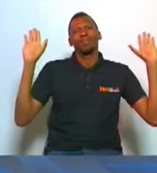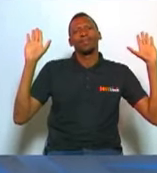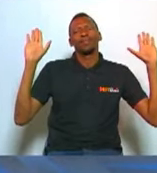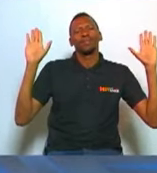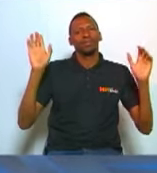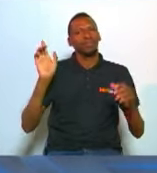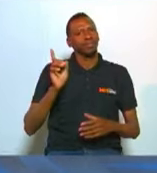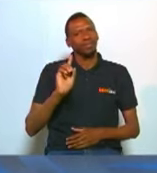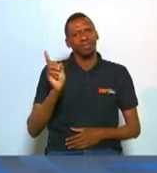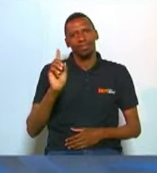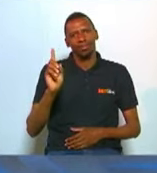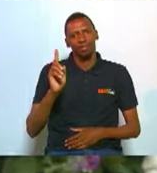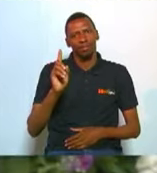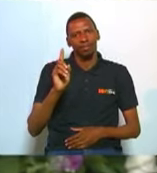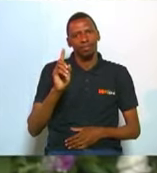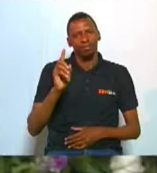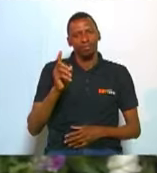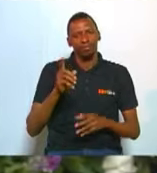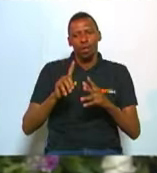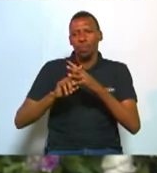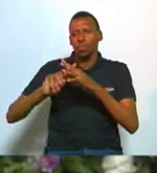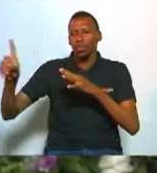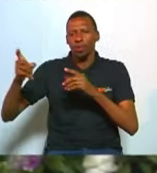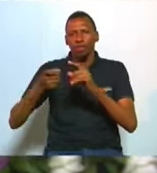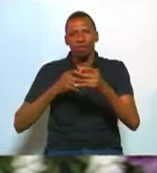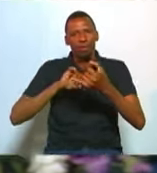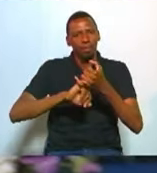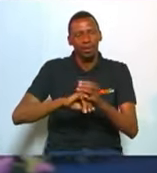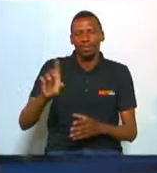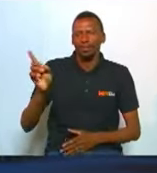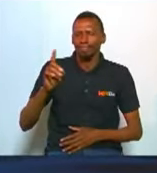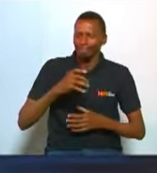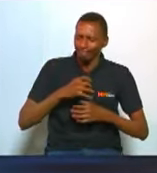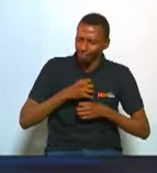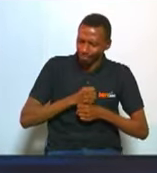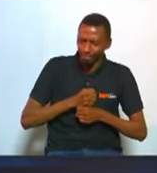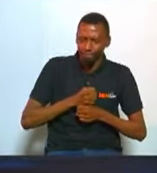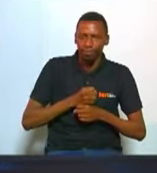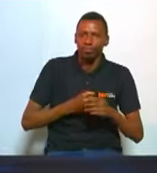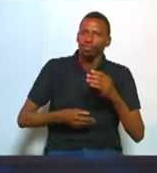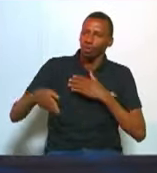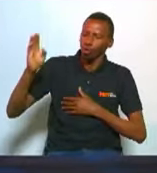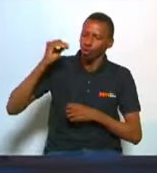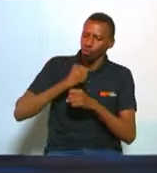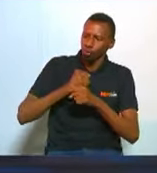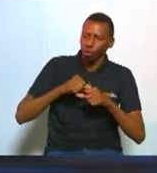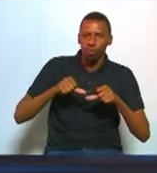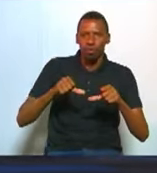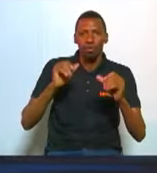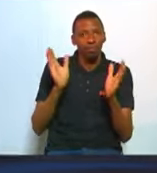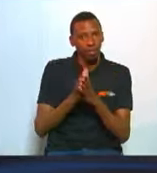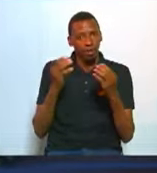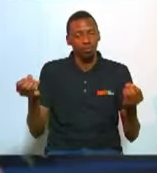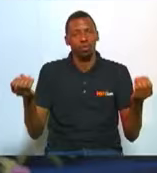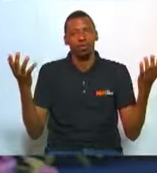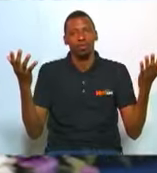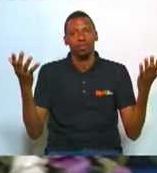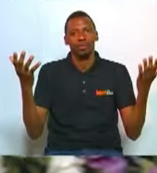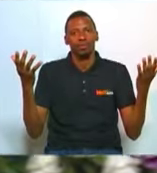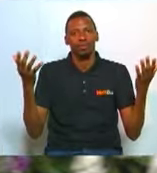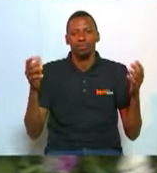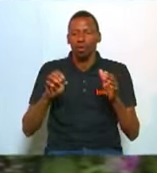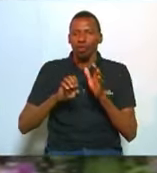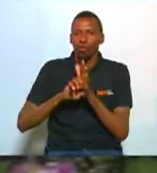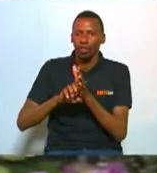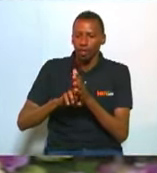from your marriage. Keep on holding. God is working. Hallelujah. Even if when we grow things like